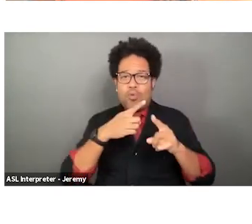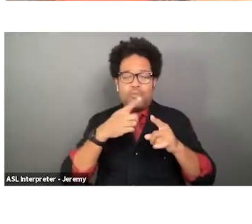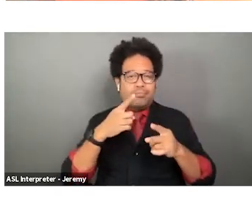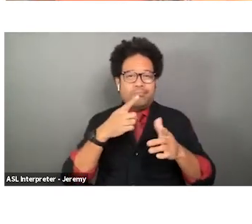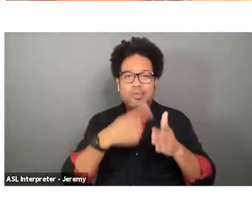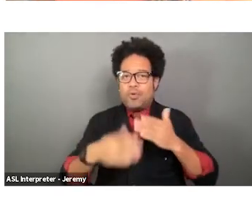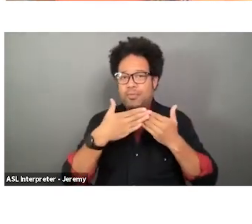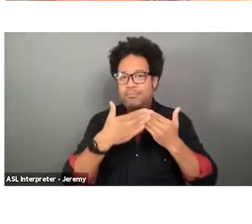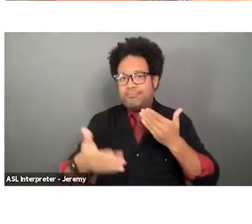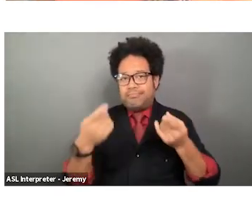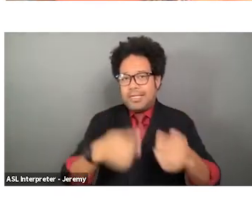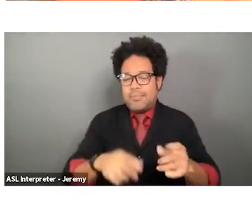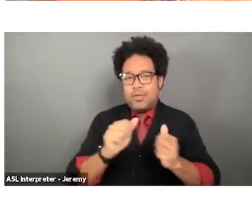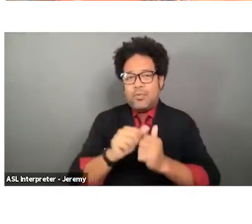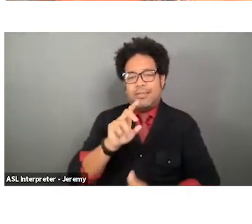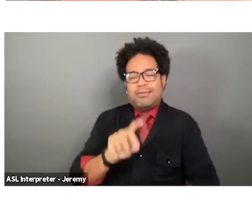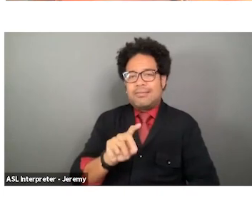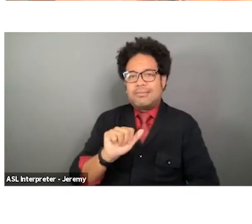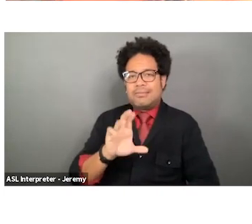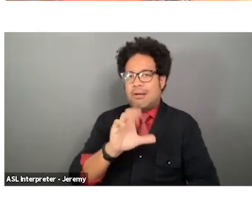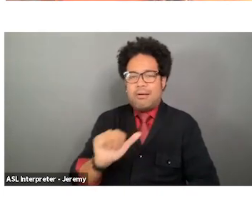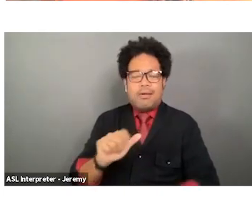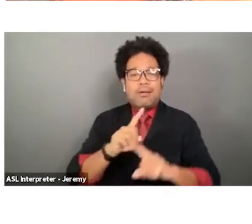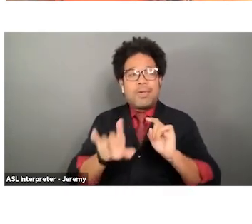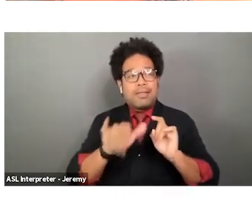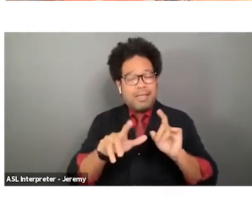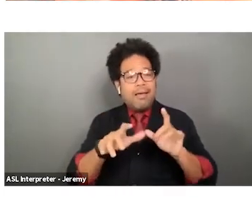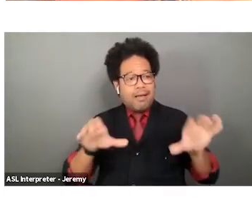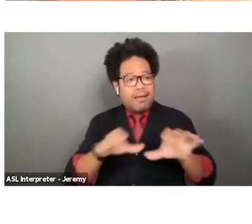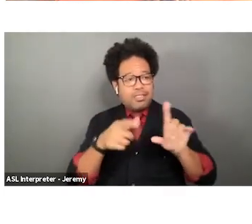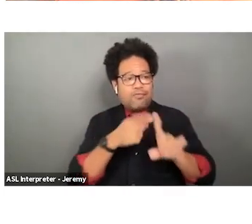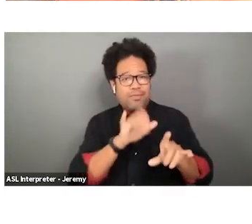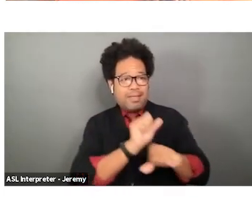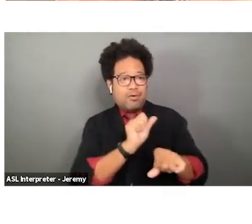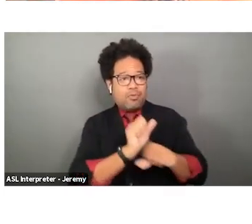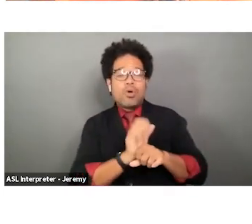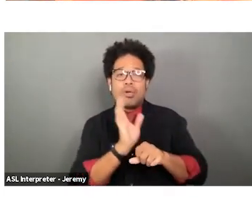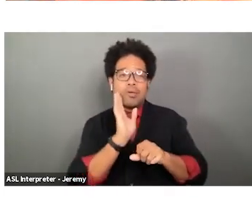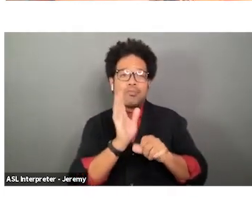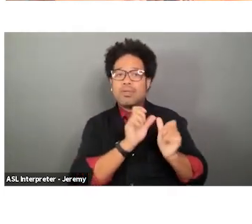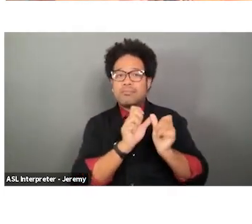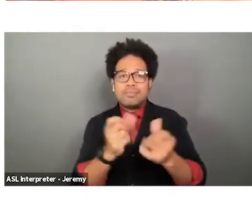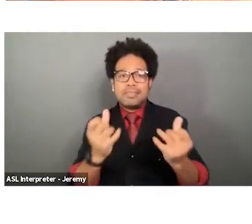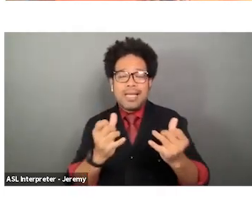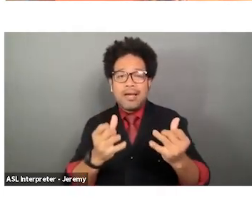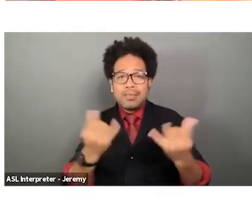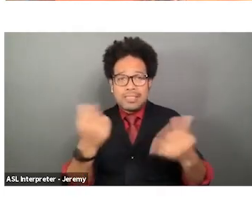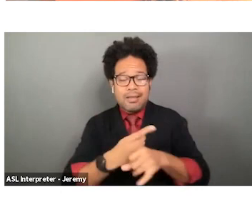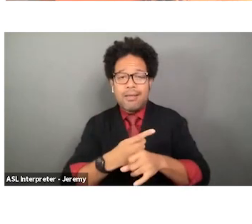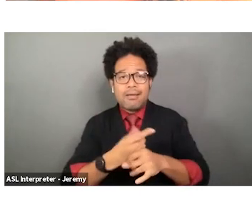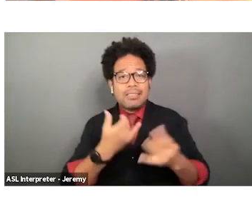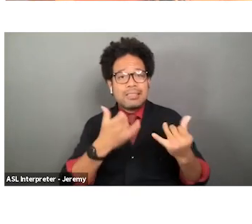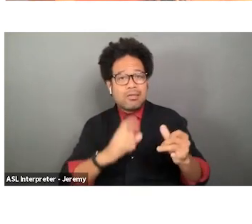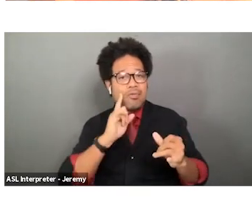building that happened out of that work has still continued to this day. I consider these people my brothers and sisters. If people are undocumented and